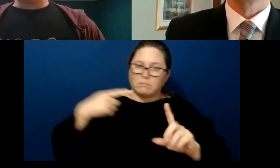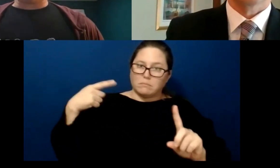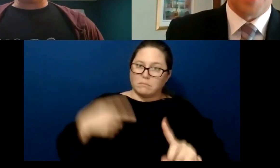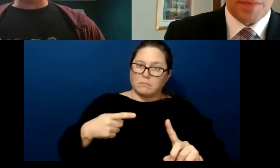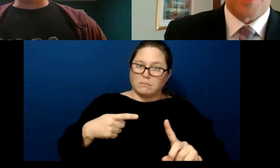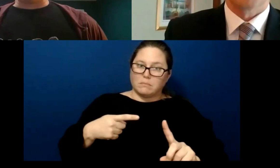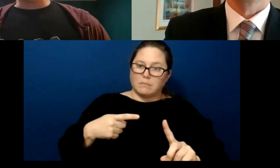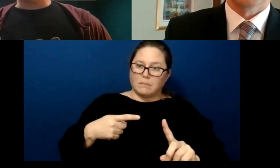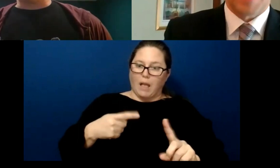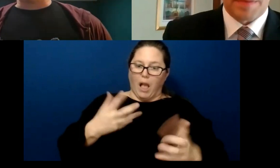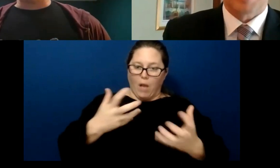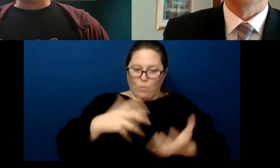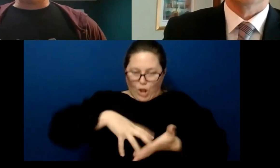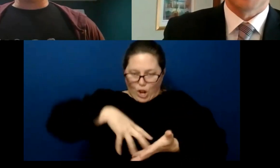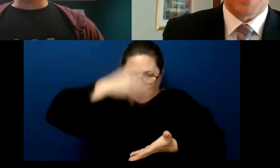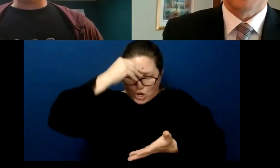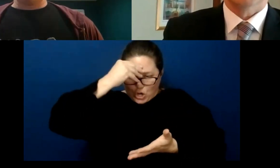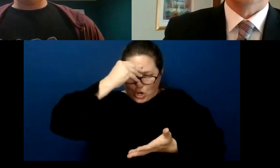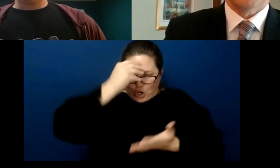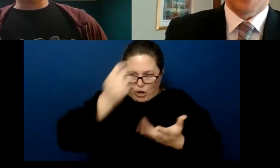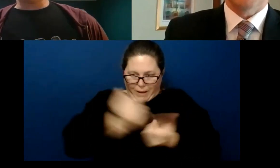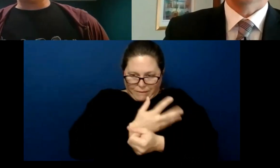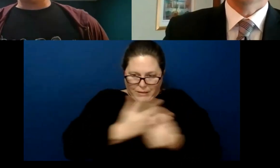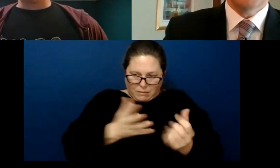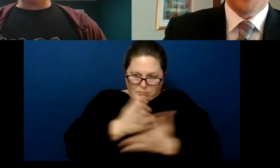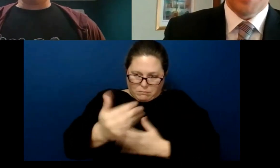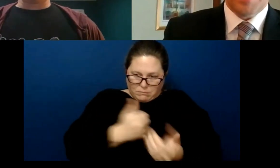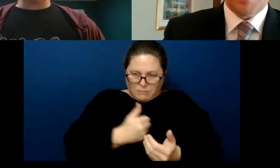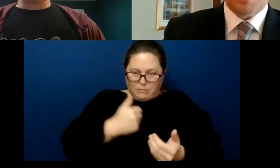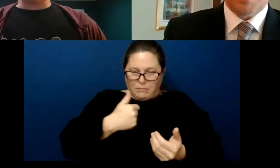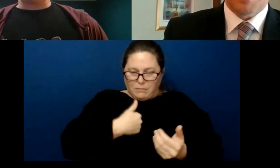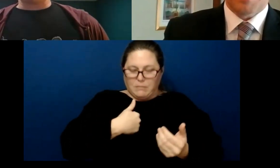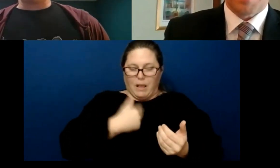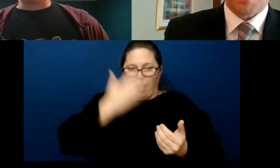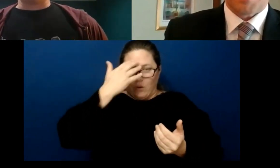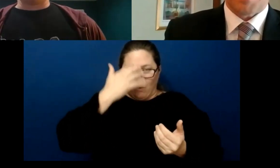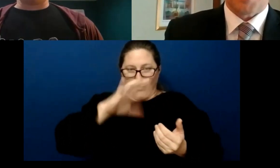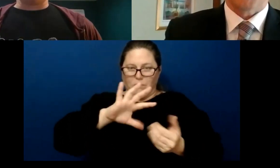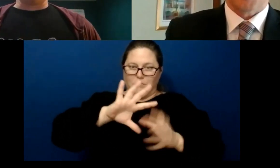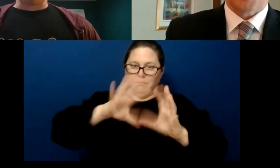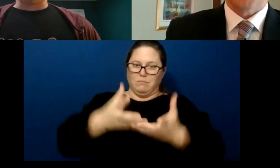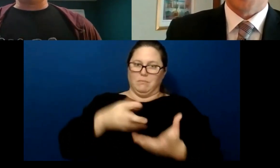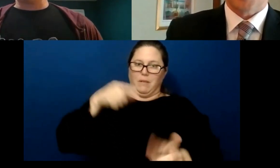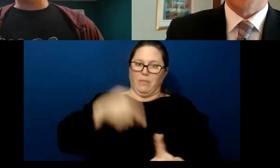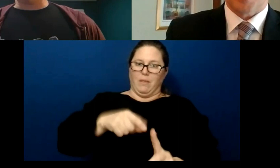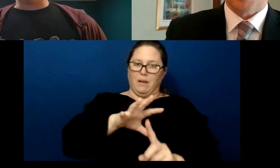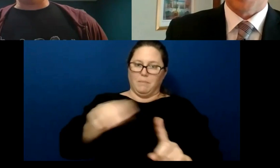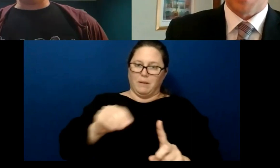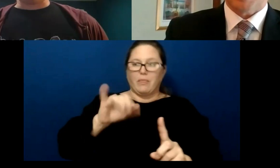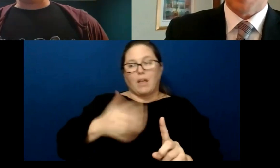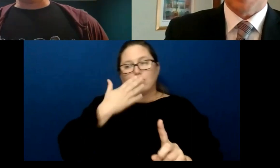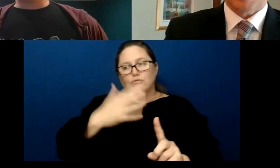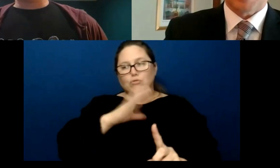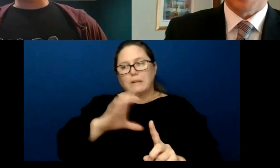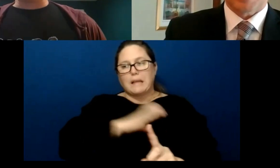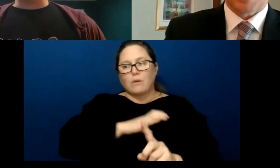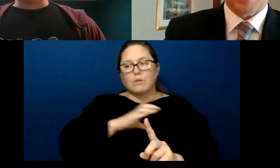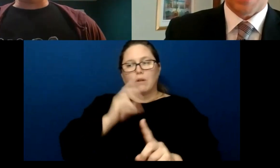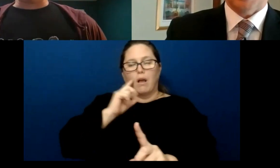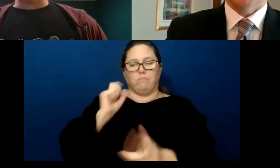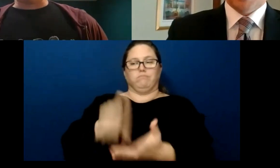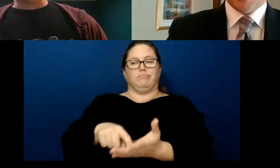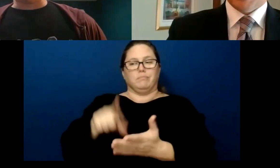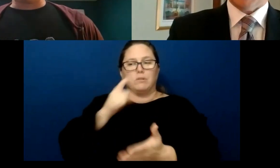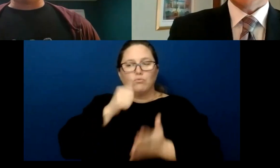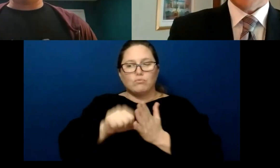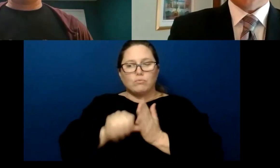as educated and as informed as possible. That's always a good sign. That's a good characteristic in pretty much any workspace